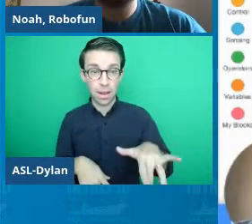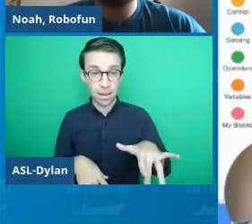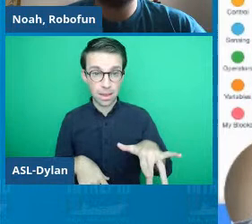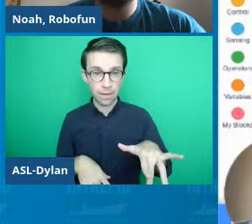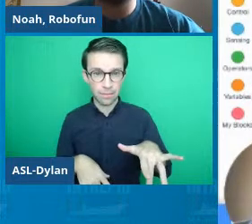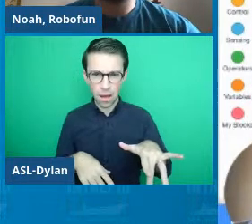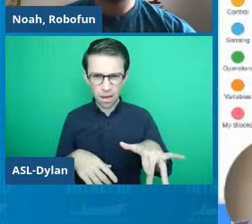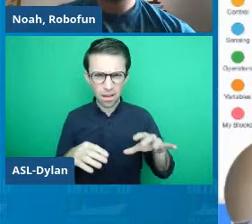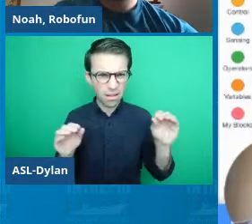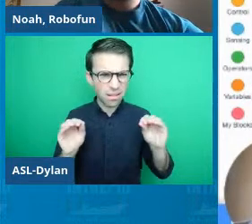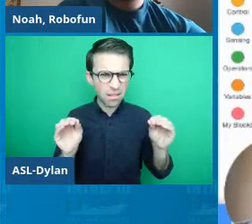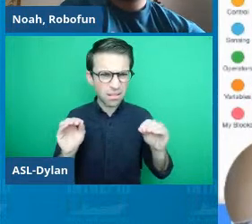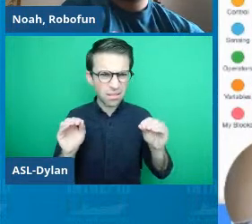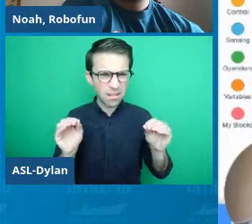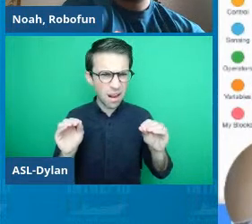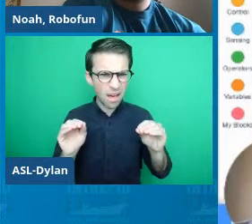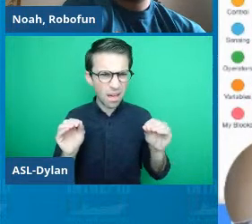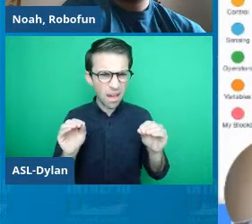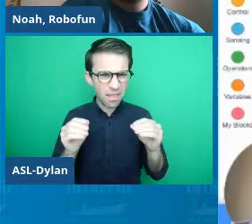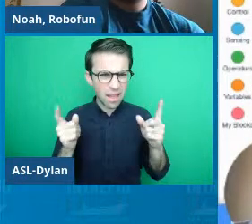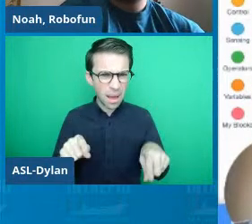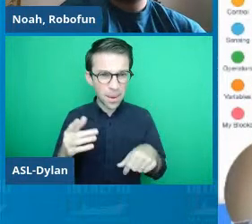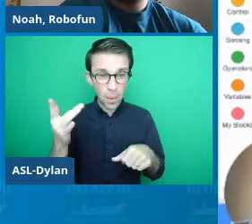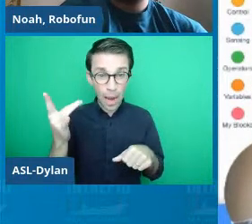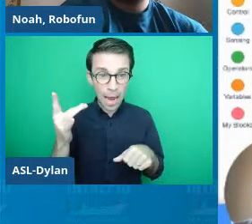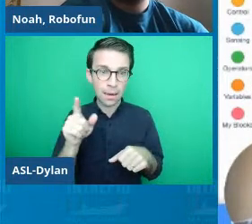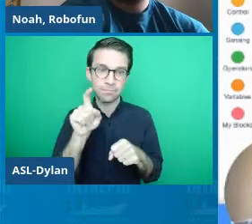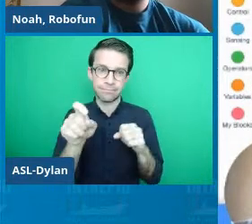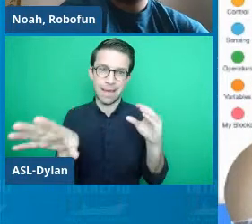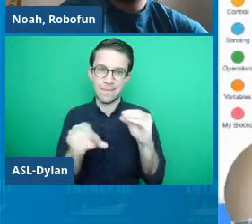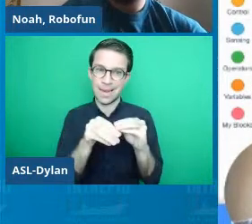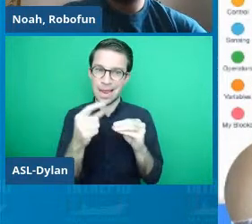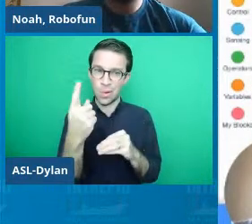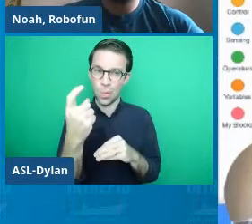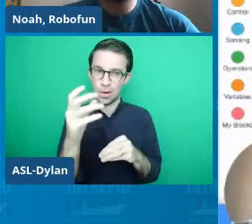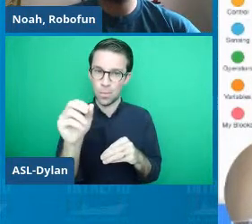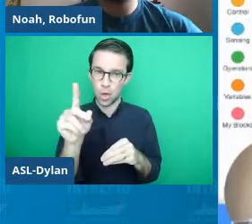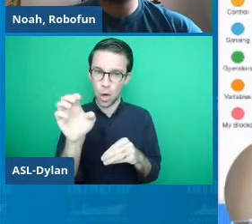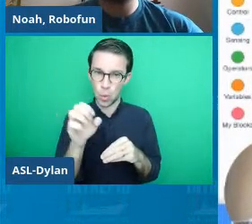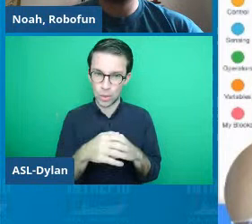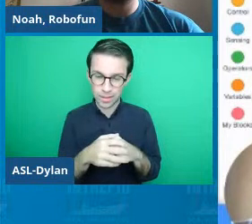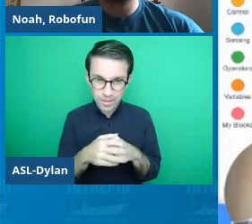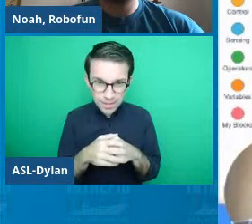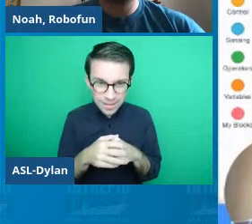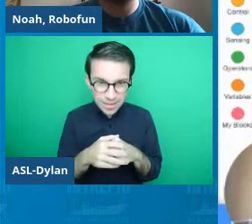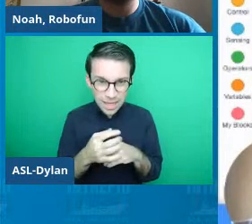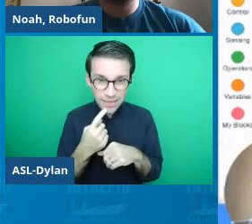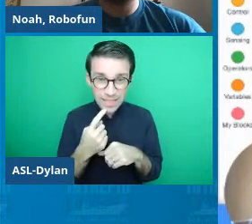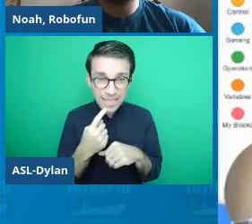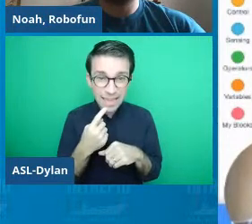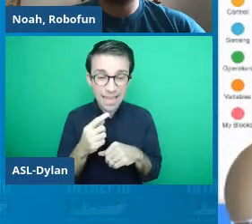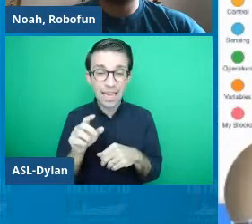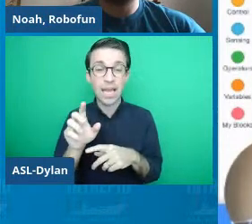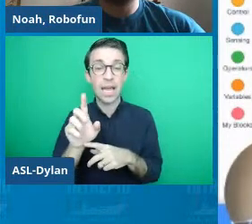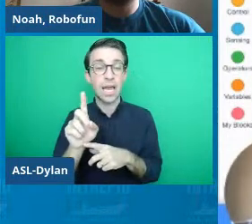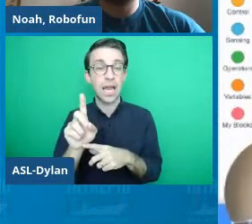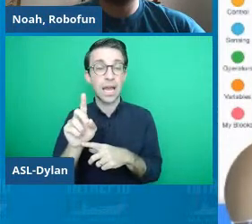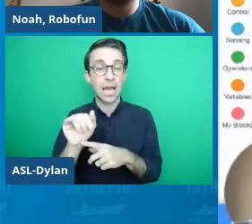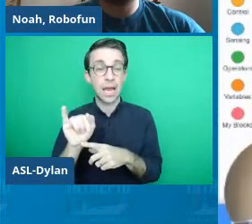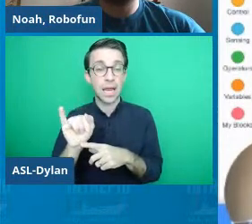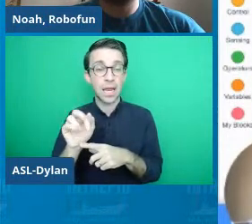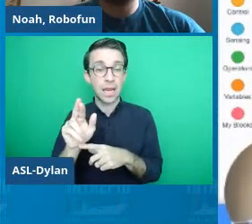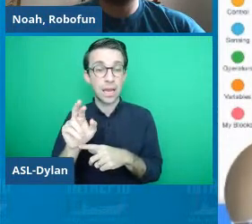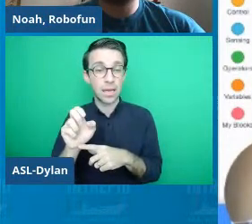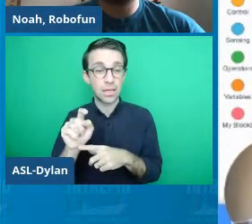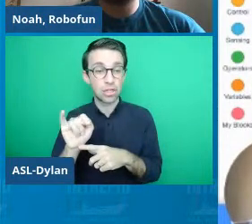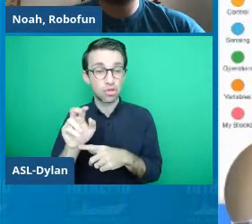not working. That's because I actually have to add one more code. I have to go here and say the direction that I want my